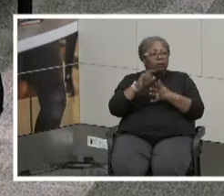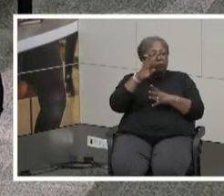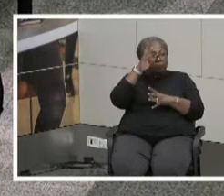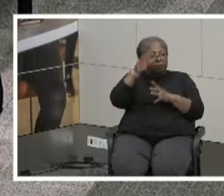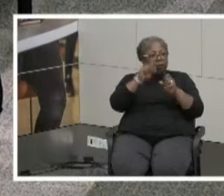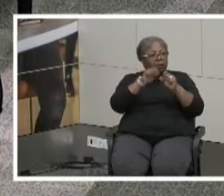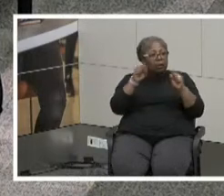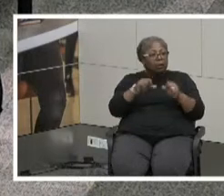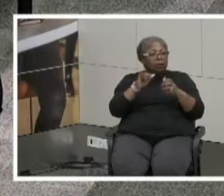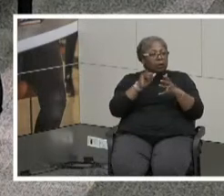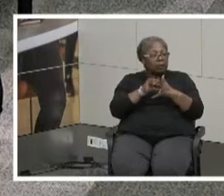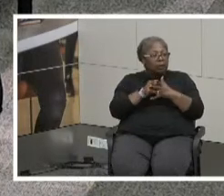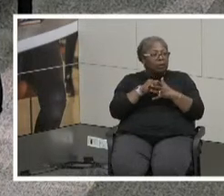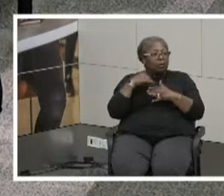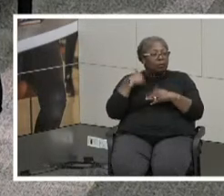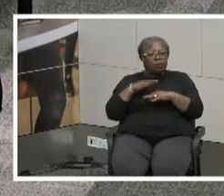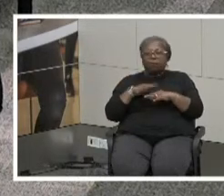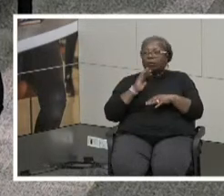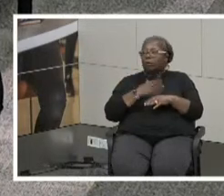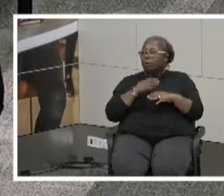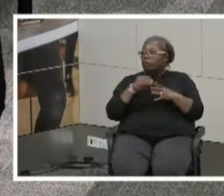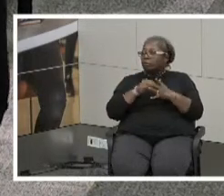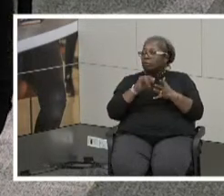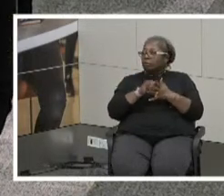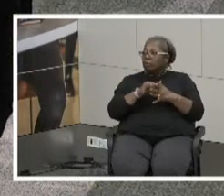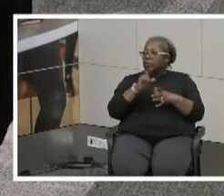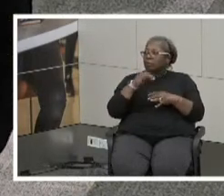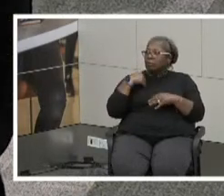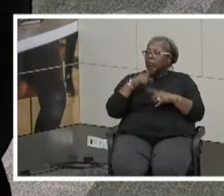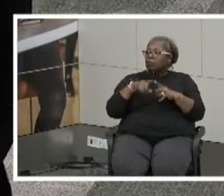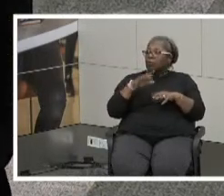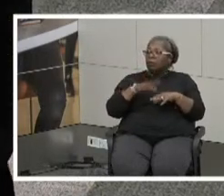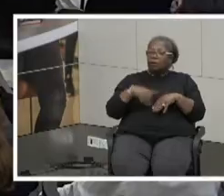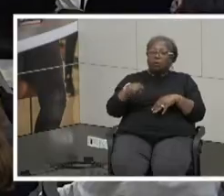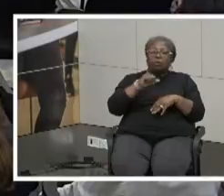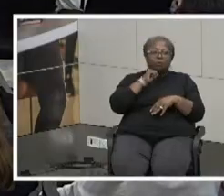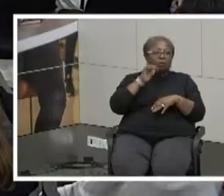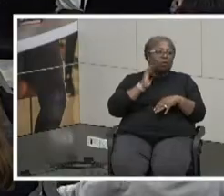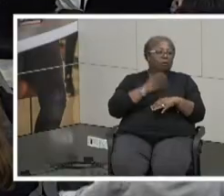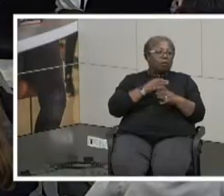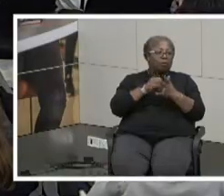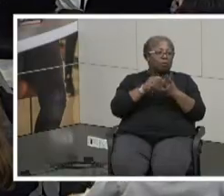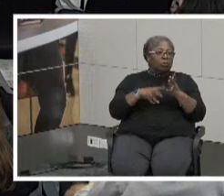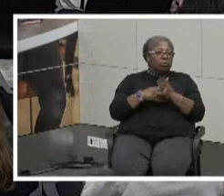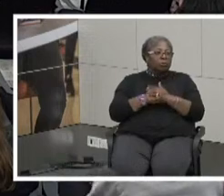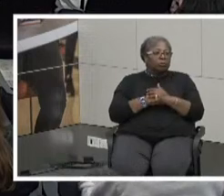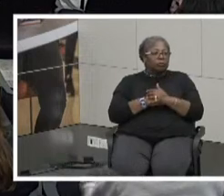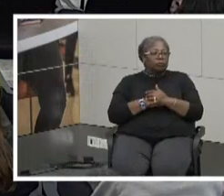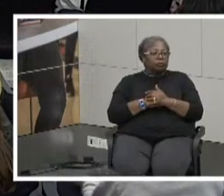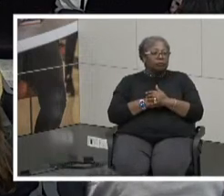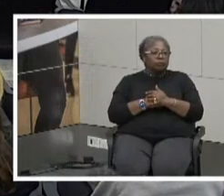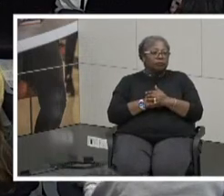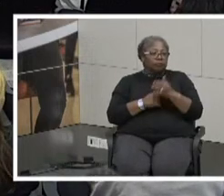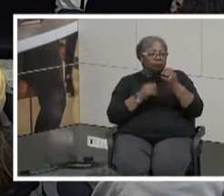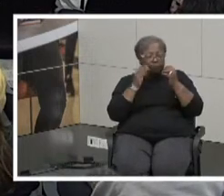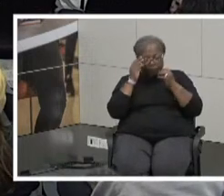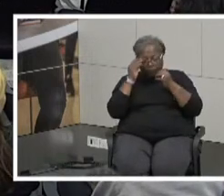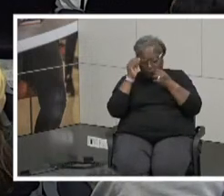burden of earned autonomy on our students that burden should fall on you not on our students thank